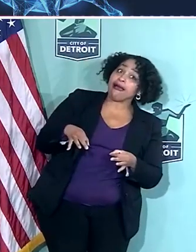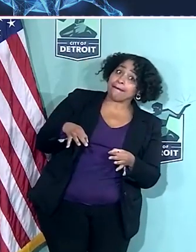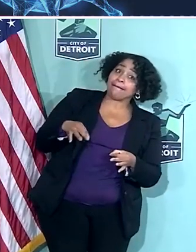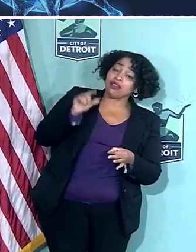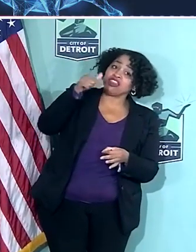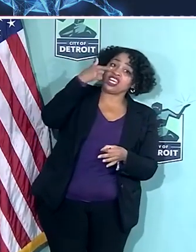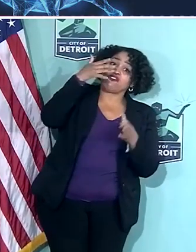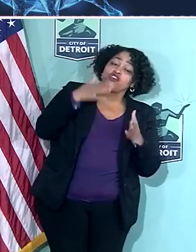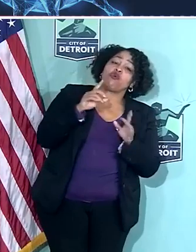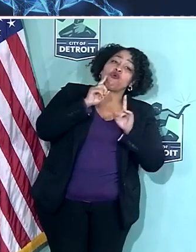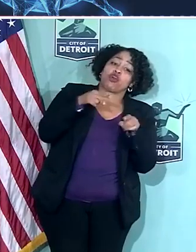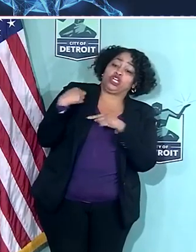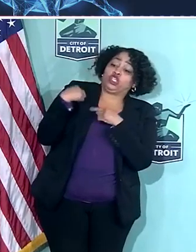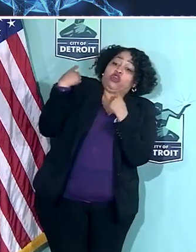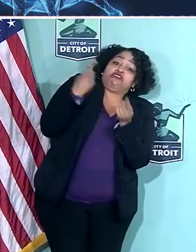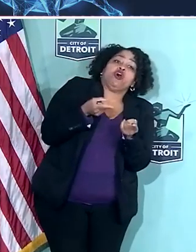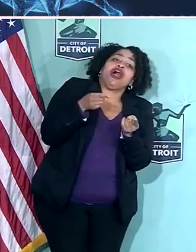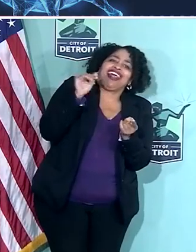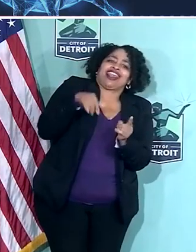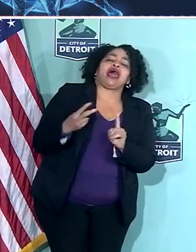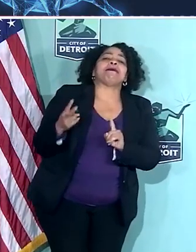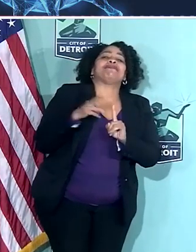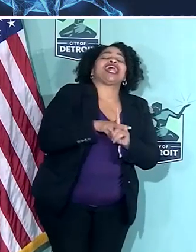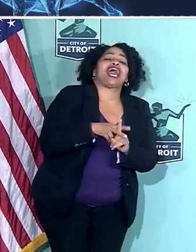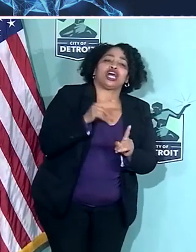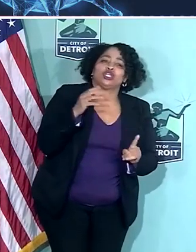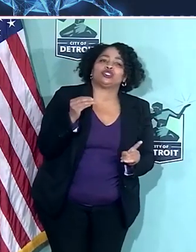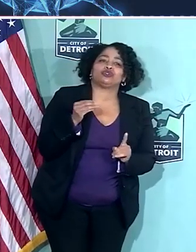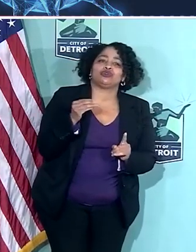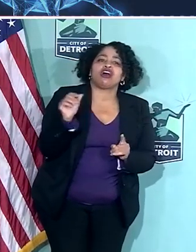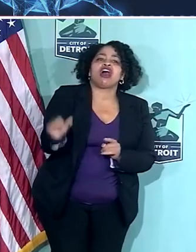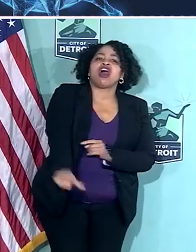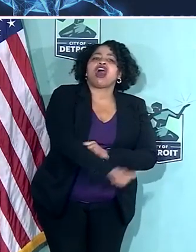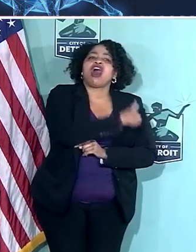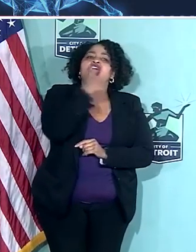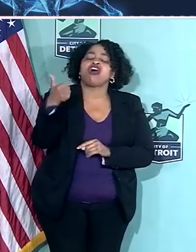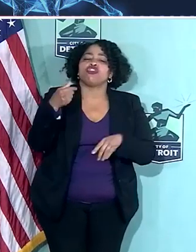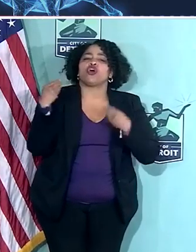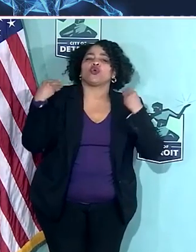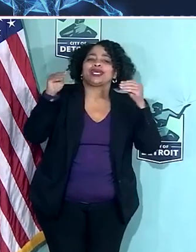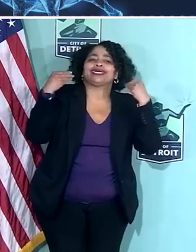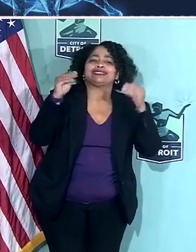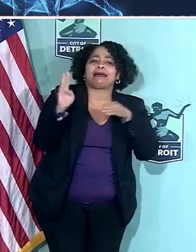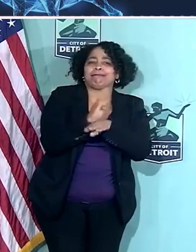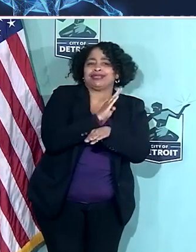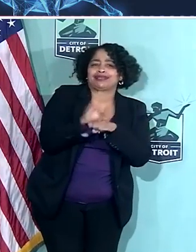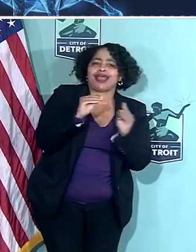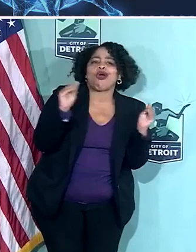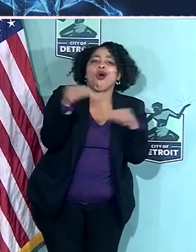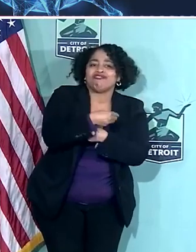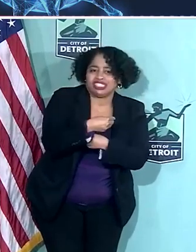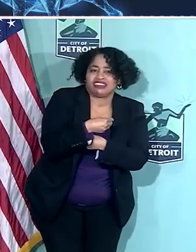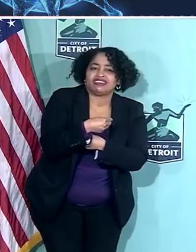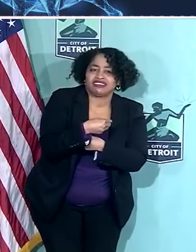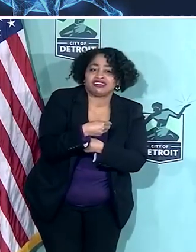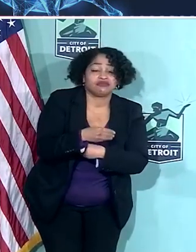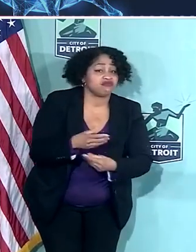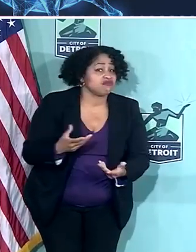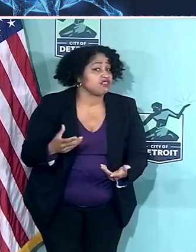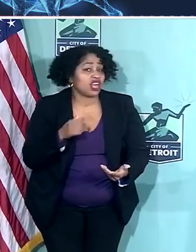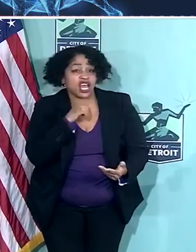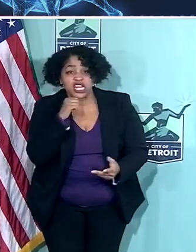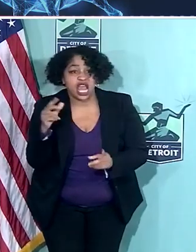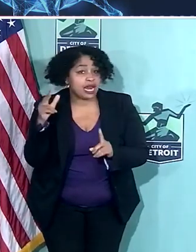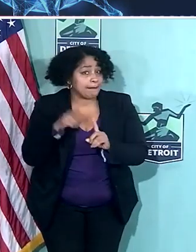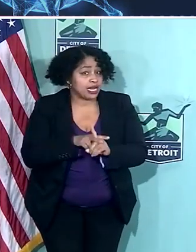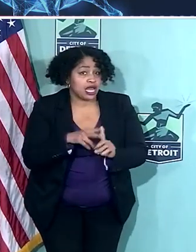far, this would apply to other retail businesses and offices. It doesn't